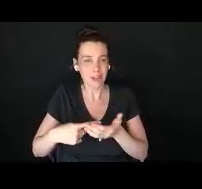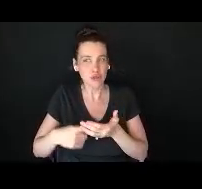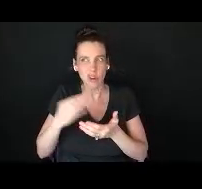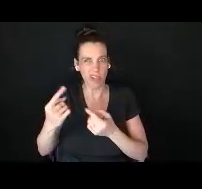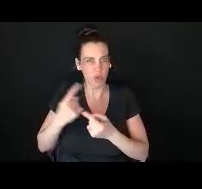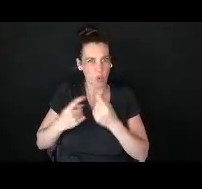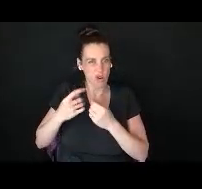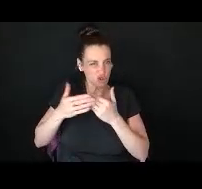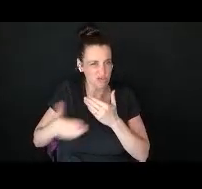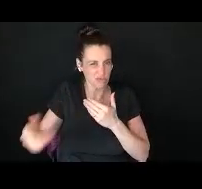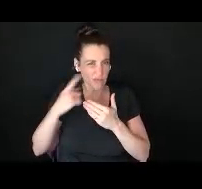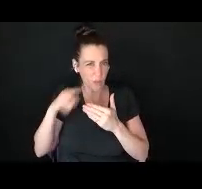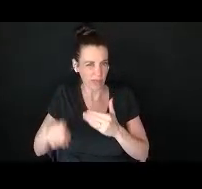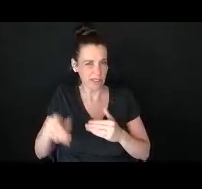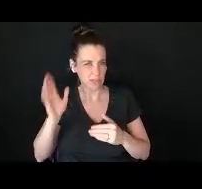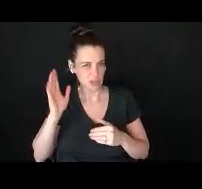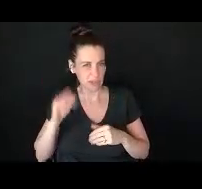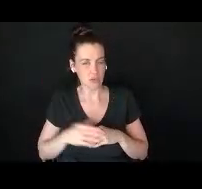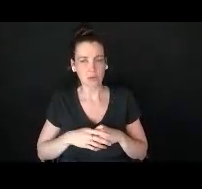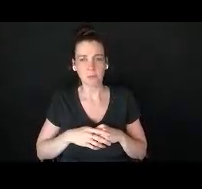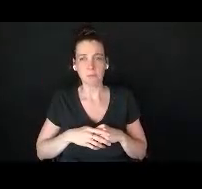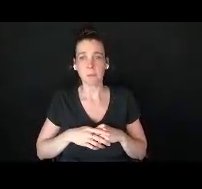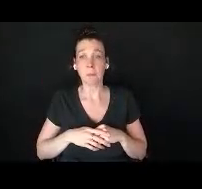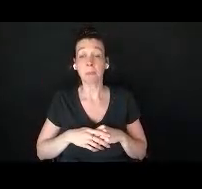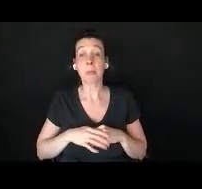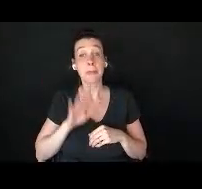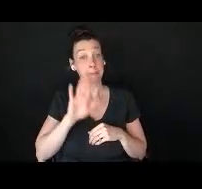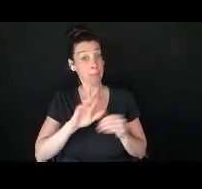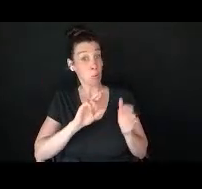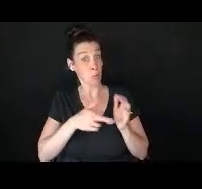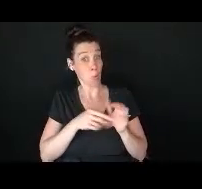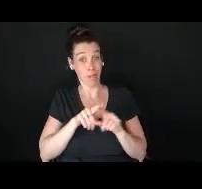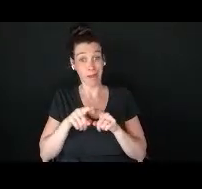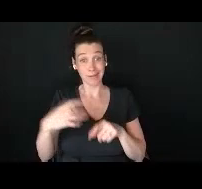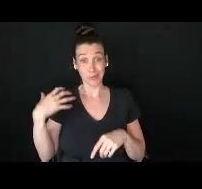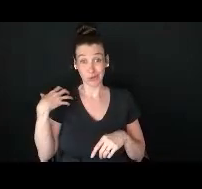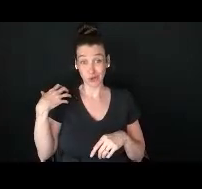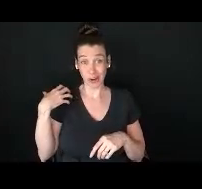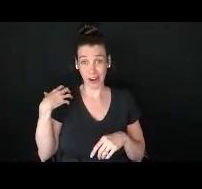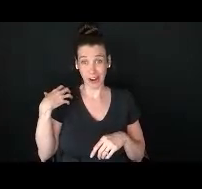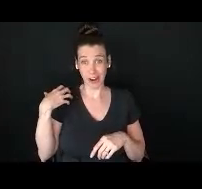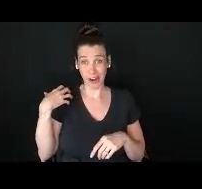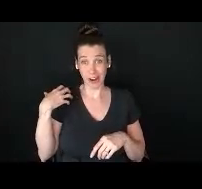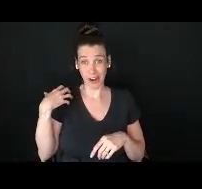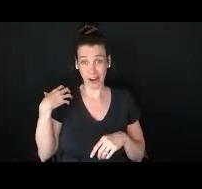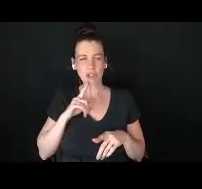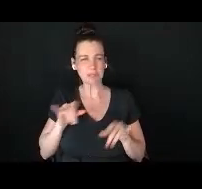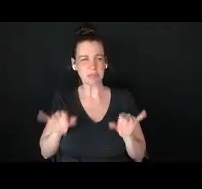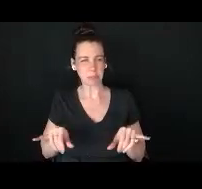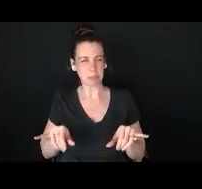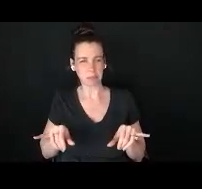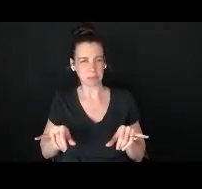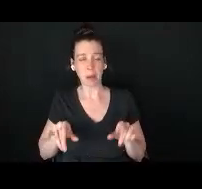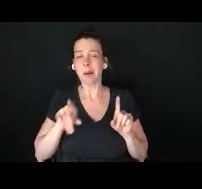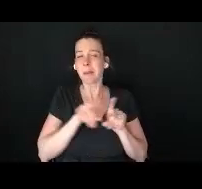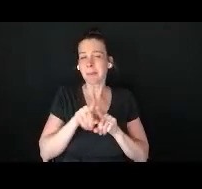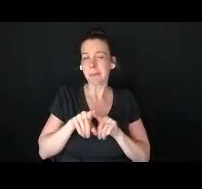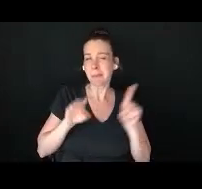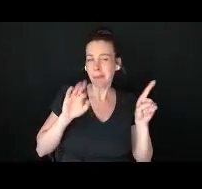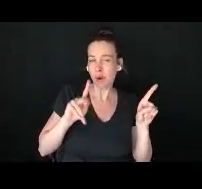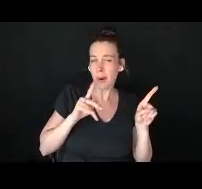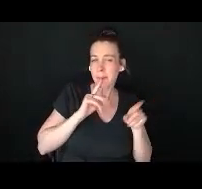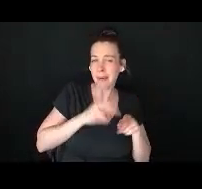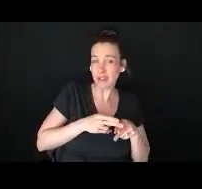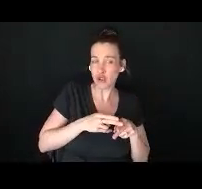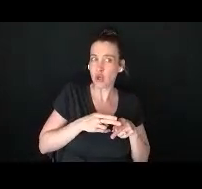follow. So your role as the chair is fundamentally unchanged, but I would say, as Mark mentioned, more important now with